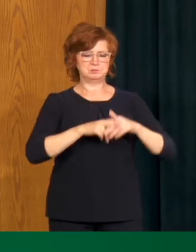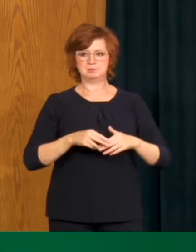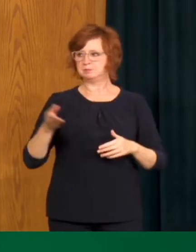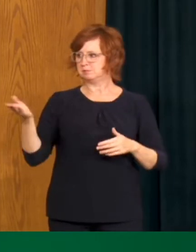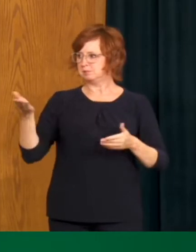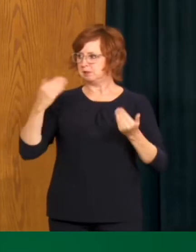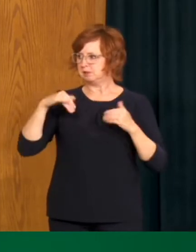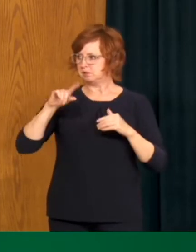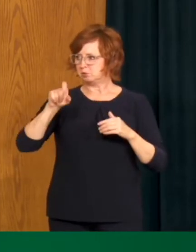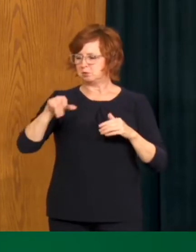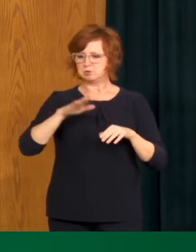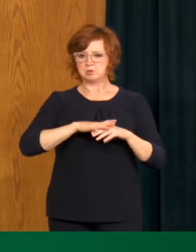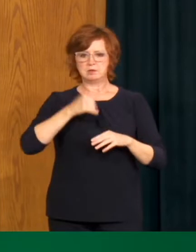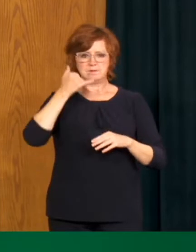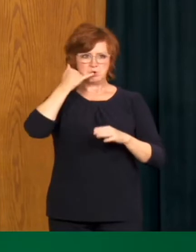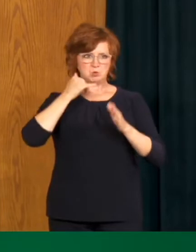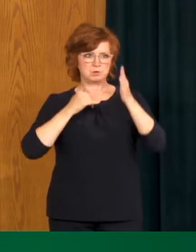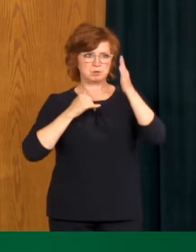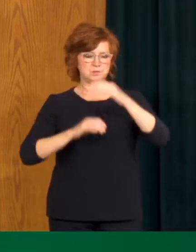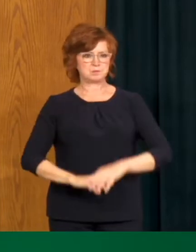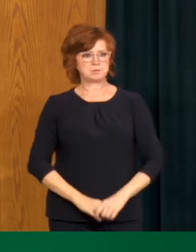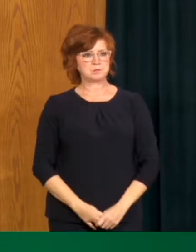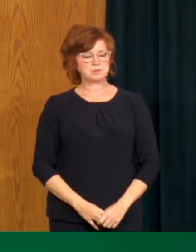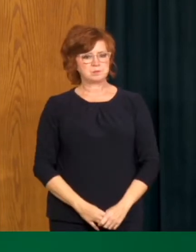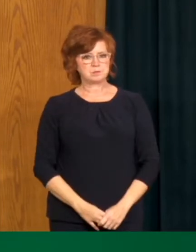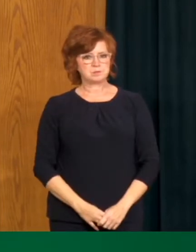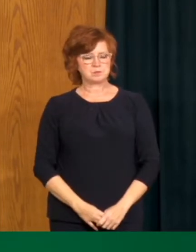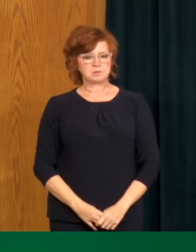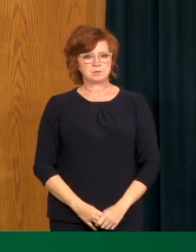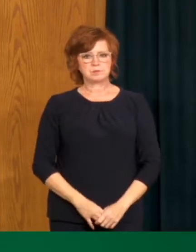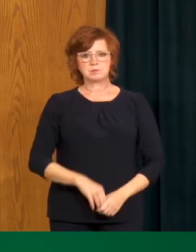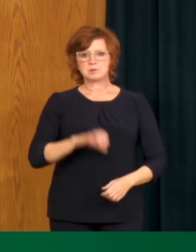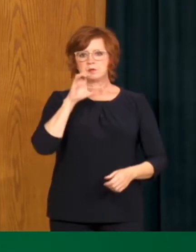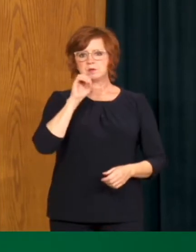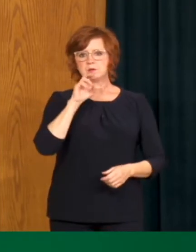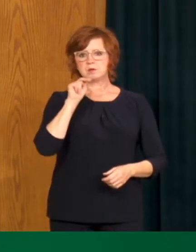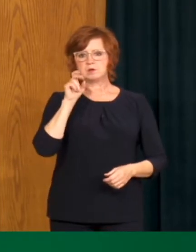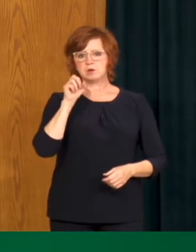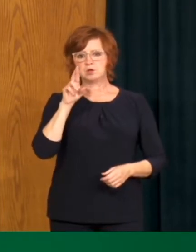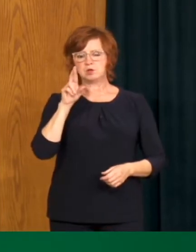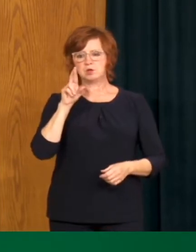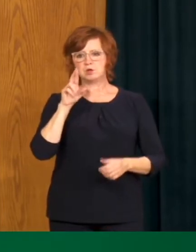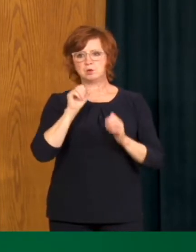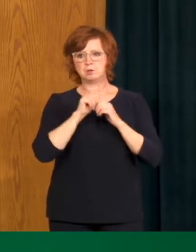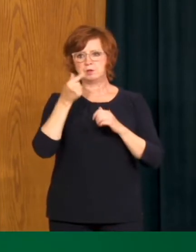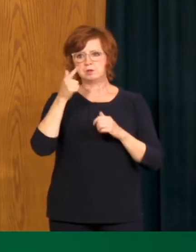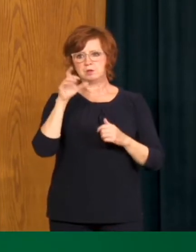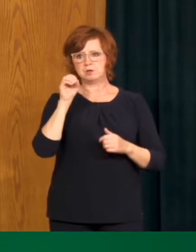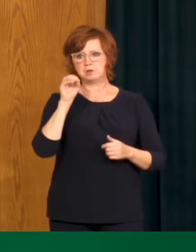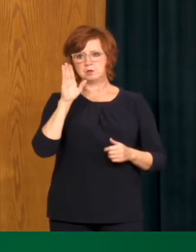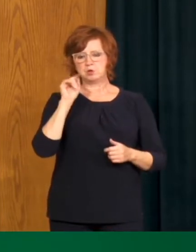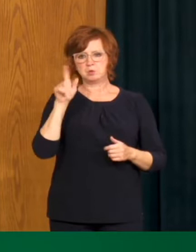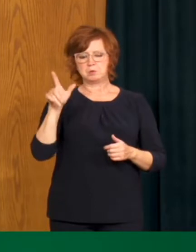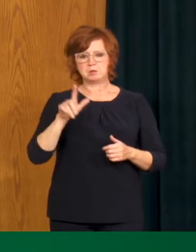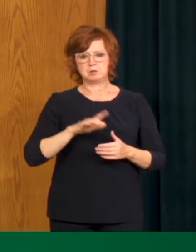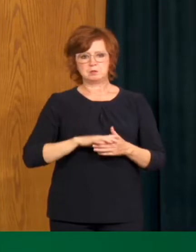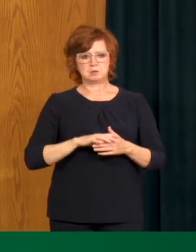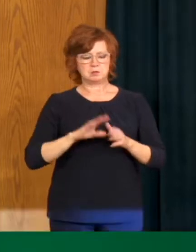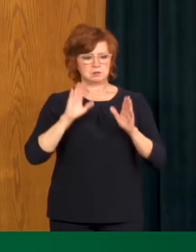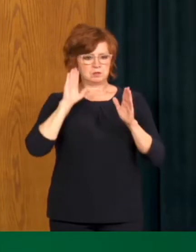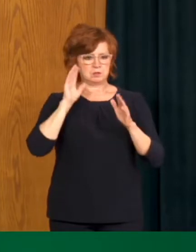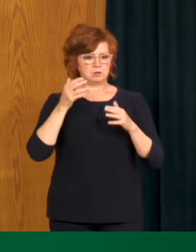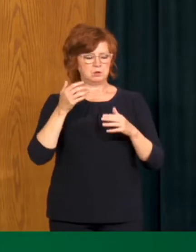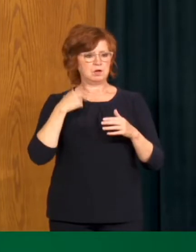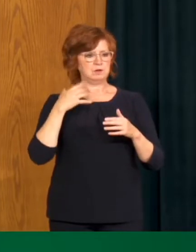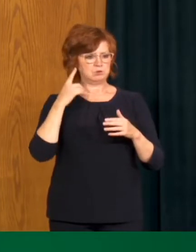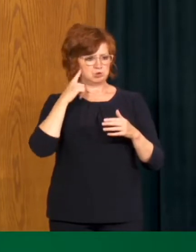We'll take our next question on the line. We have Connor O'Donovan with Global. I touched on this a few